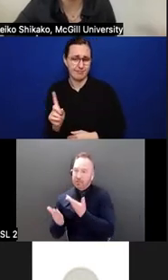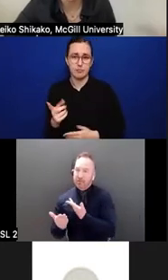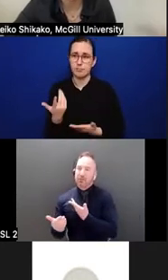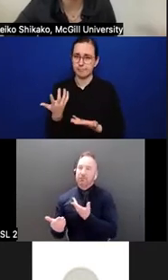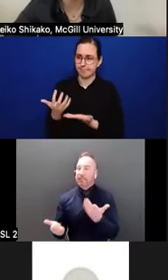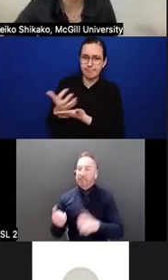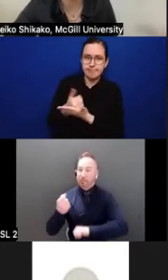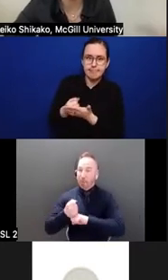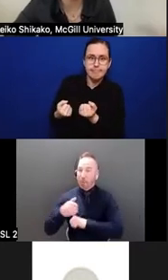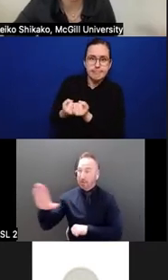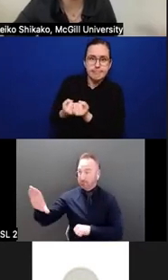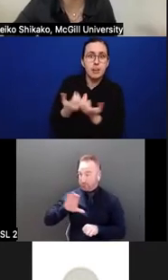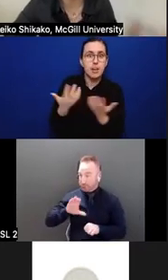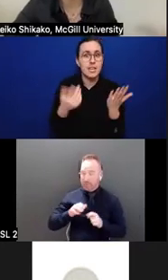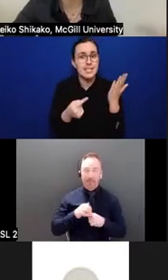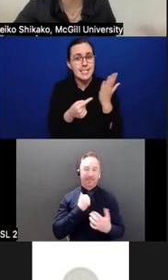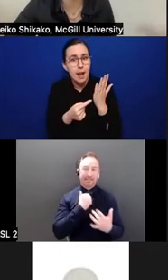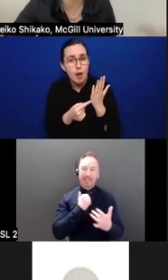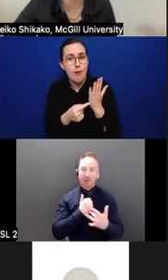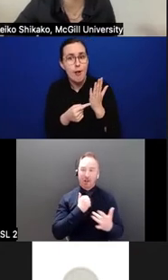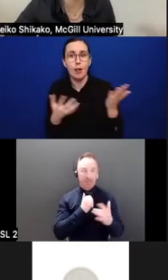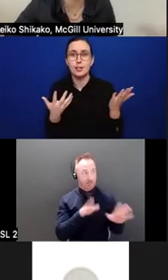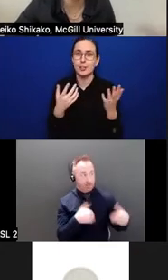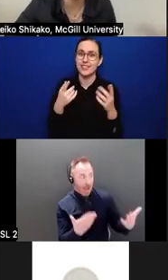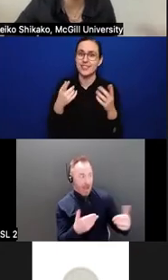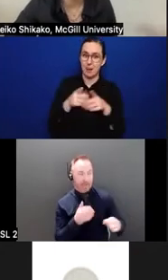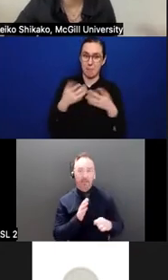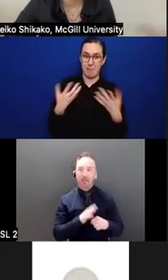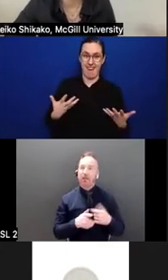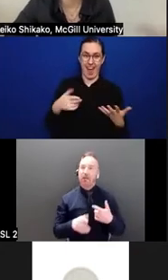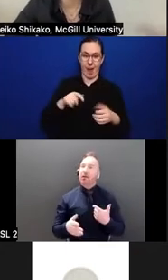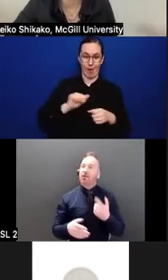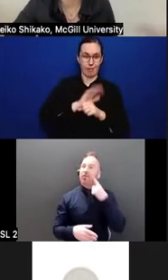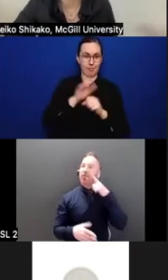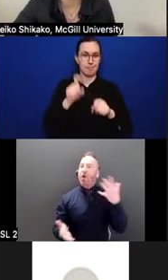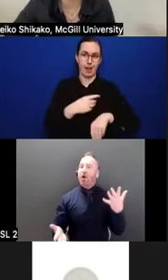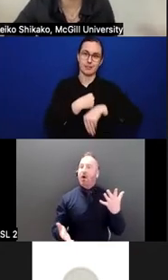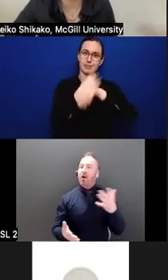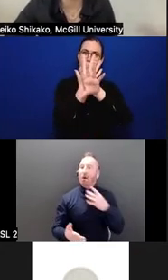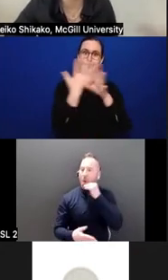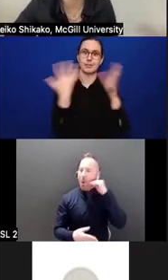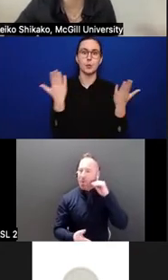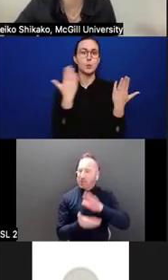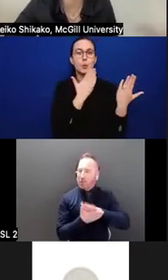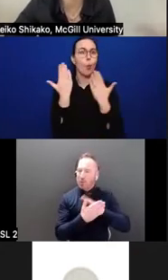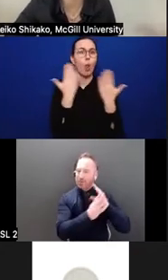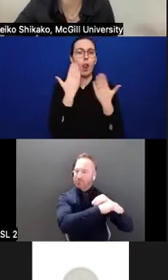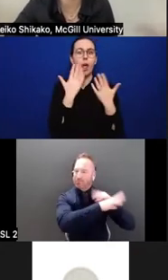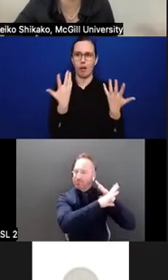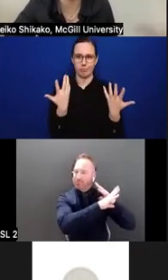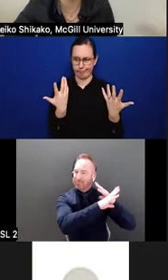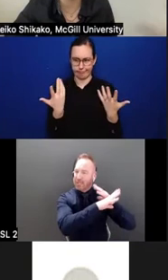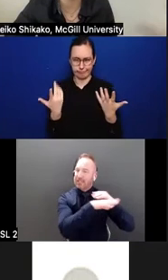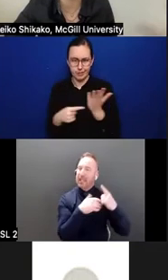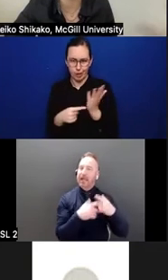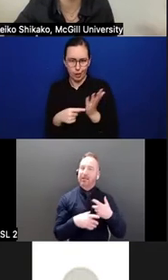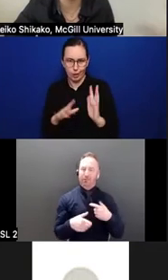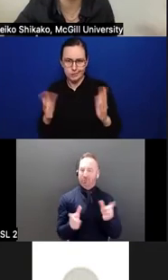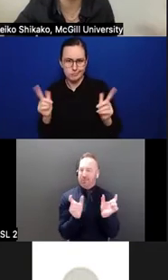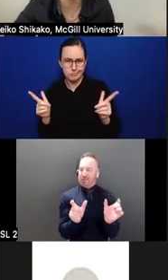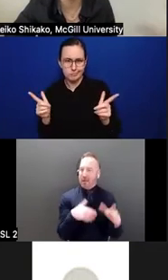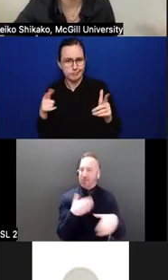doing homeschool with the kids during the periods of lockdown. They also had not received enough information about educational plans